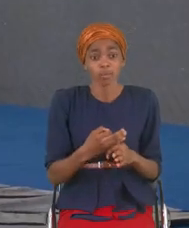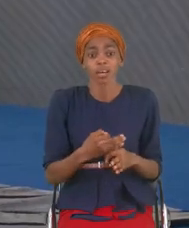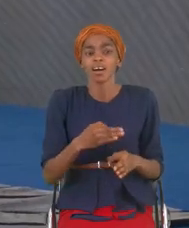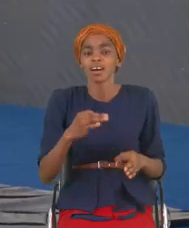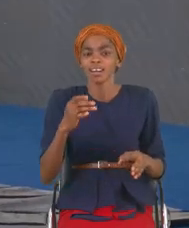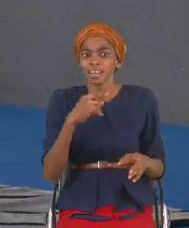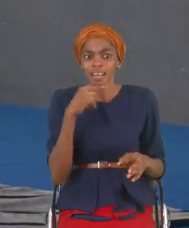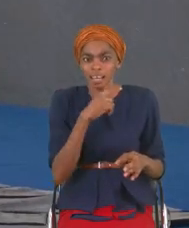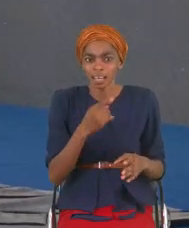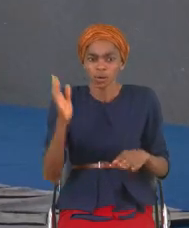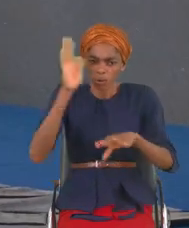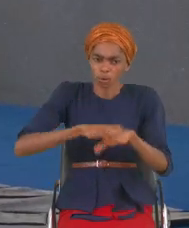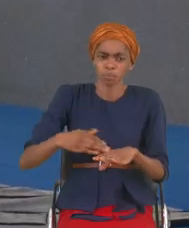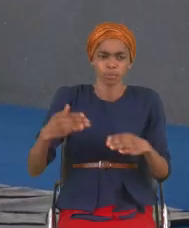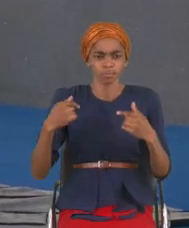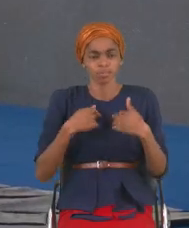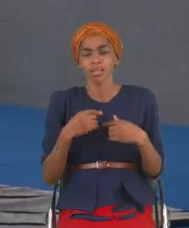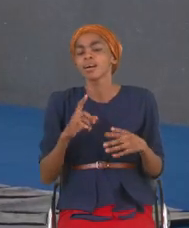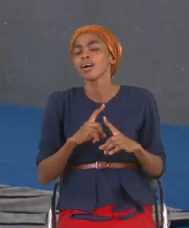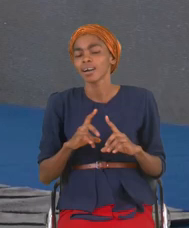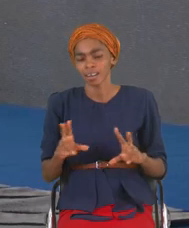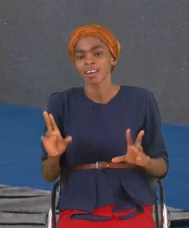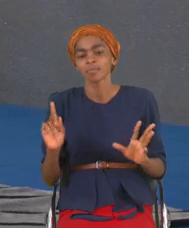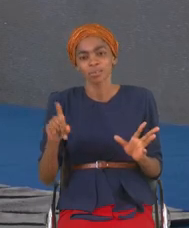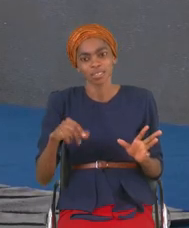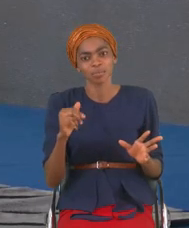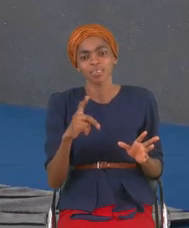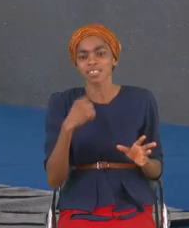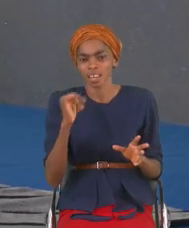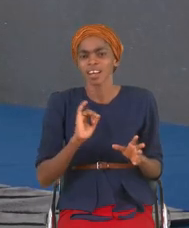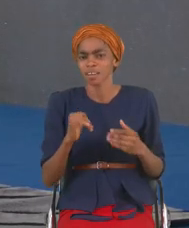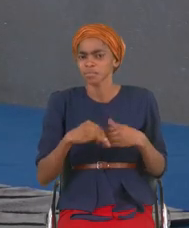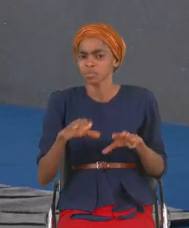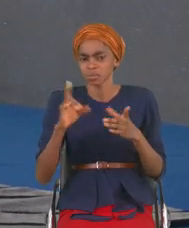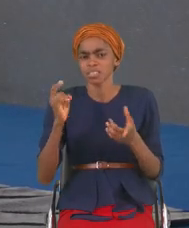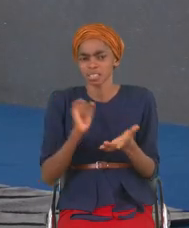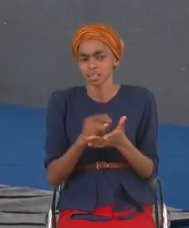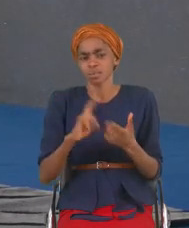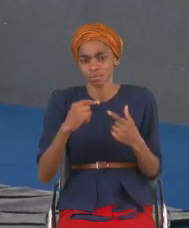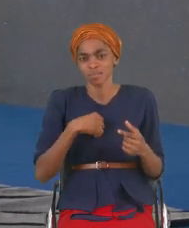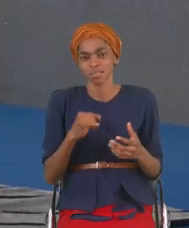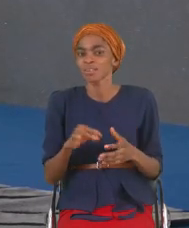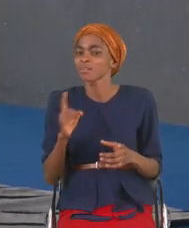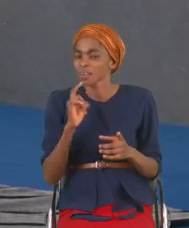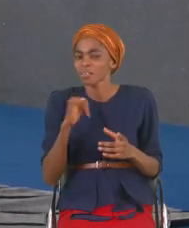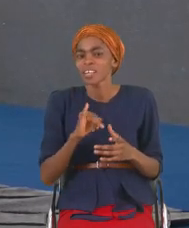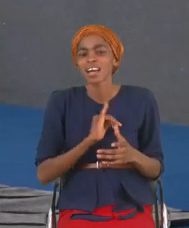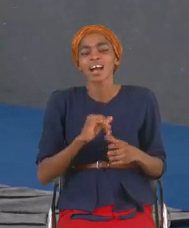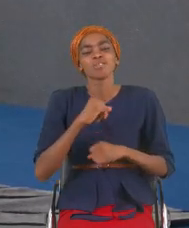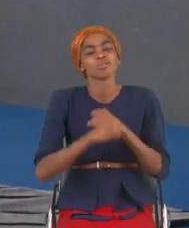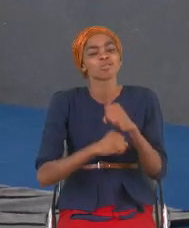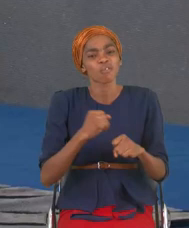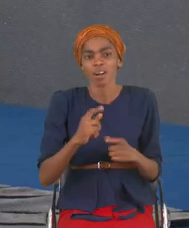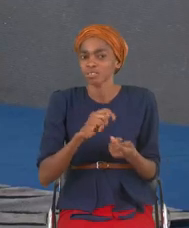on my shoulders paul the apostle said i've been doing that to you they've been doing that to me when i suffer